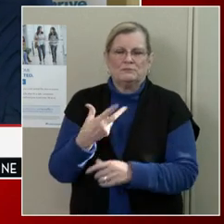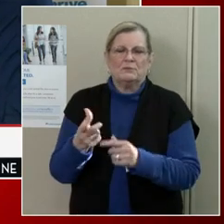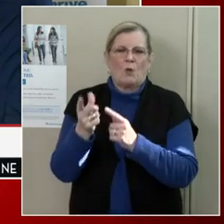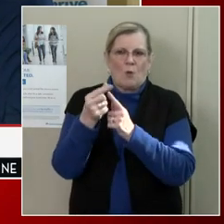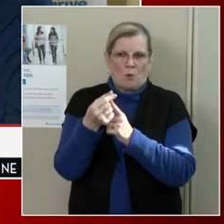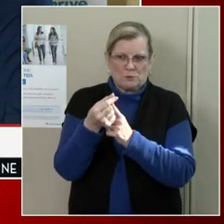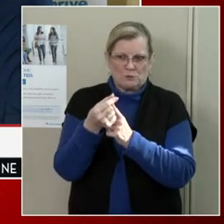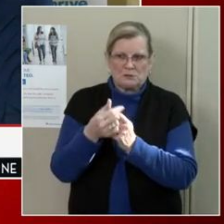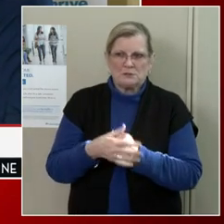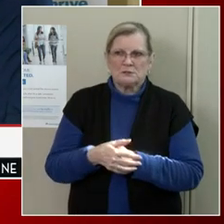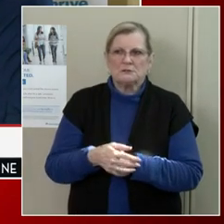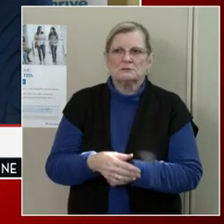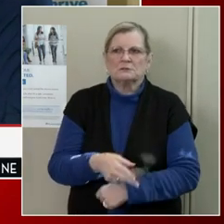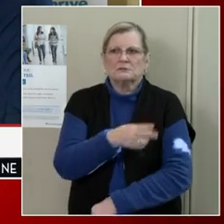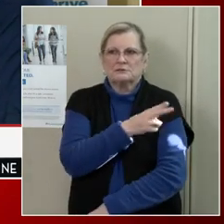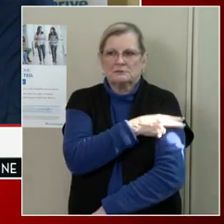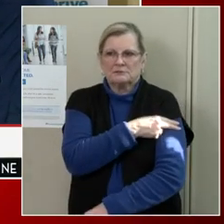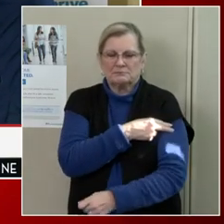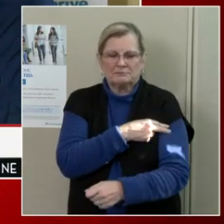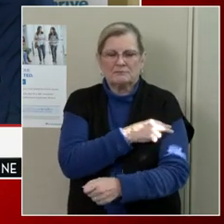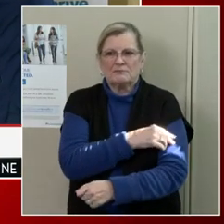3. Any muscle aches? 5 years open.